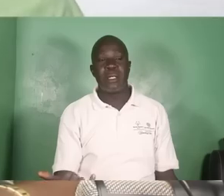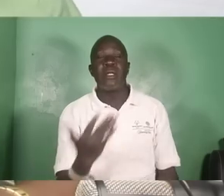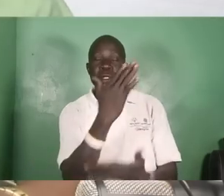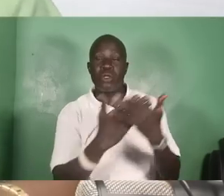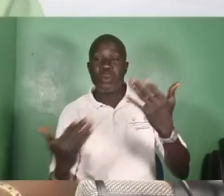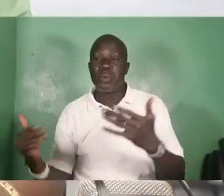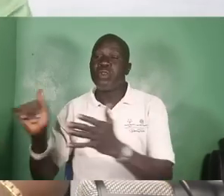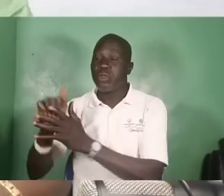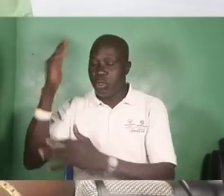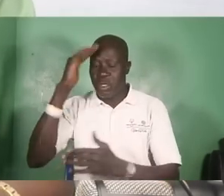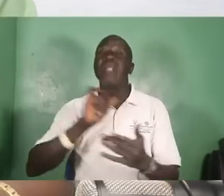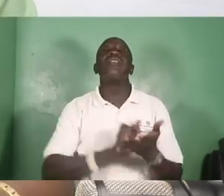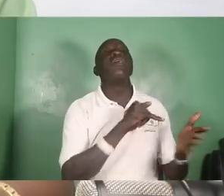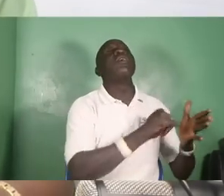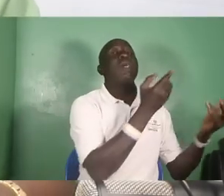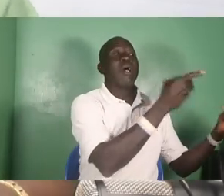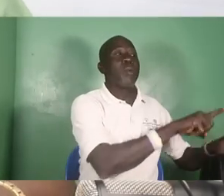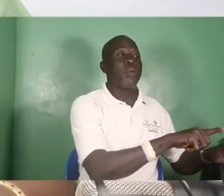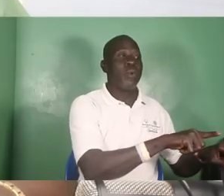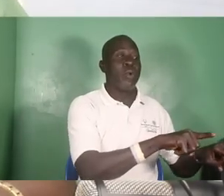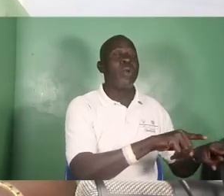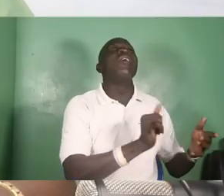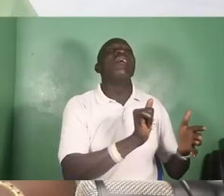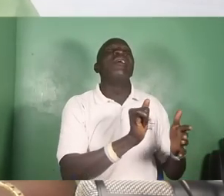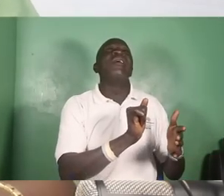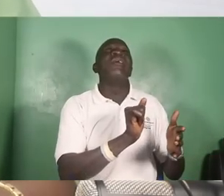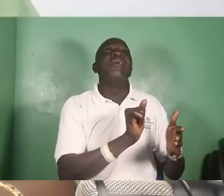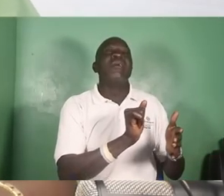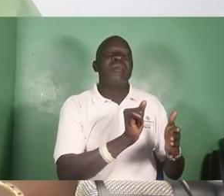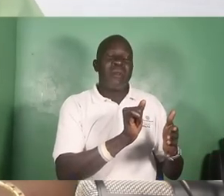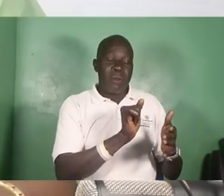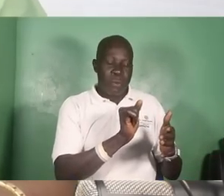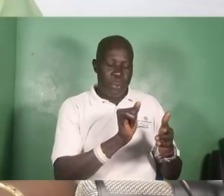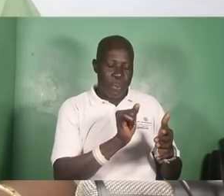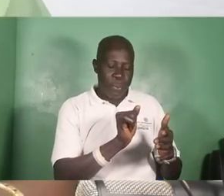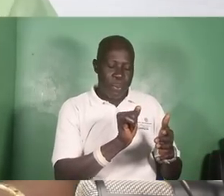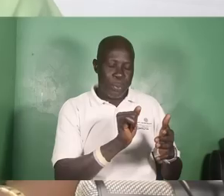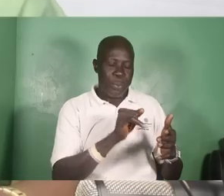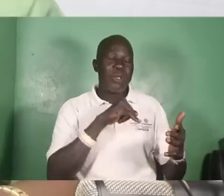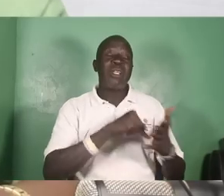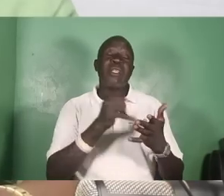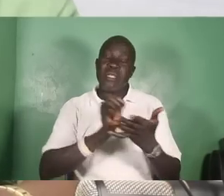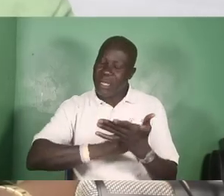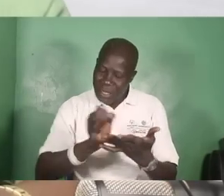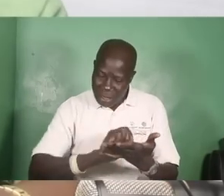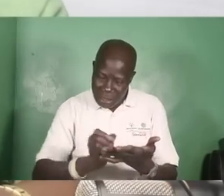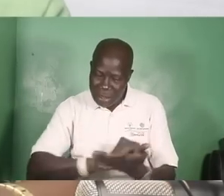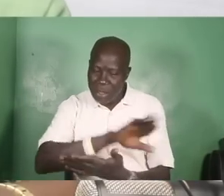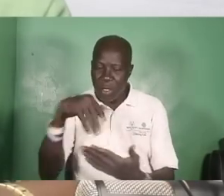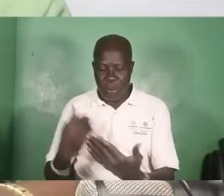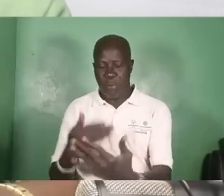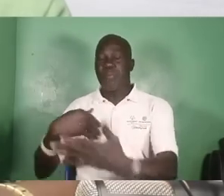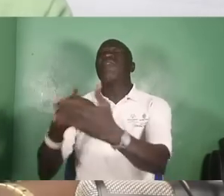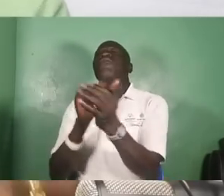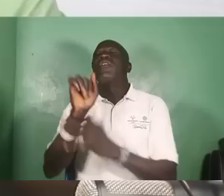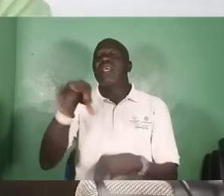But somebody know that it will happen. O le ti ko awon akosile. ṣáájú ìṣẹ̀lẹ̀ yẹn. He has written it before